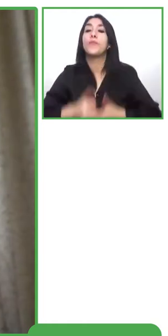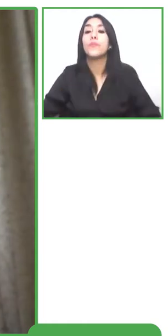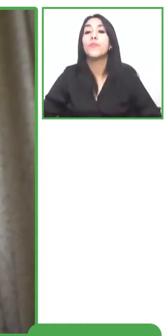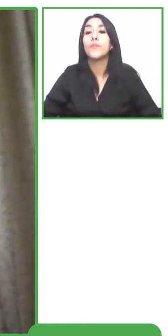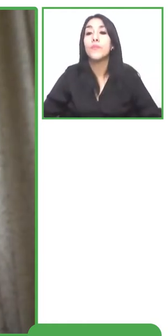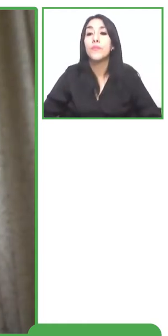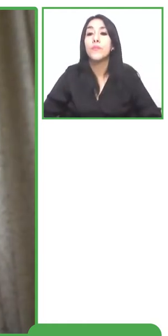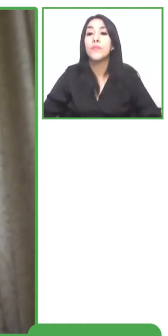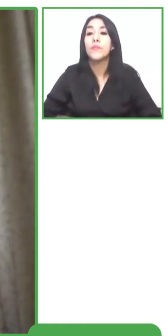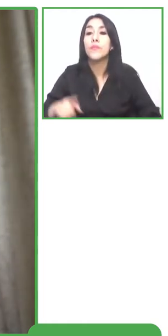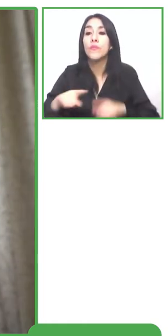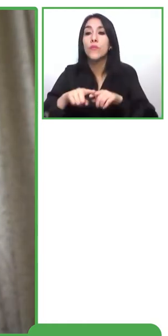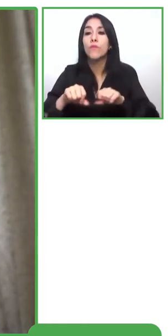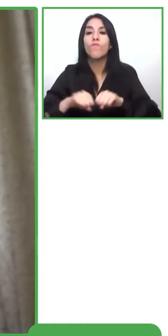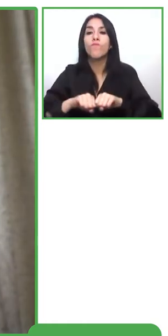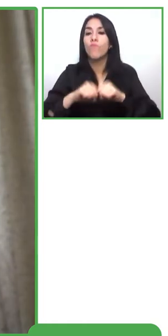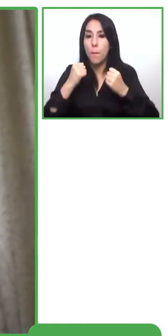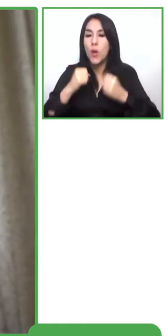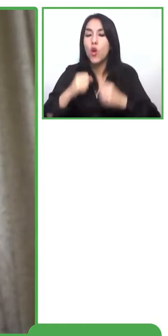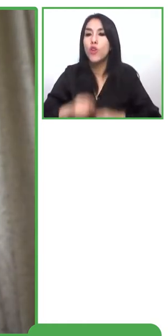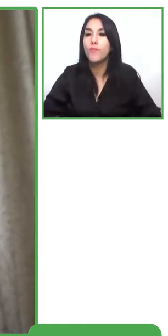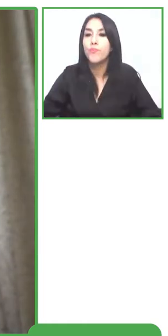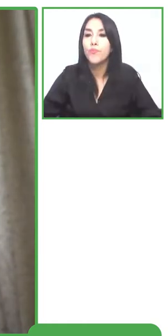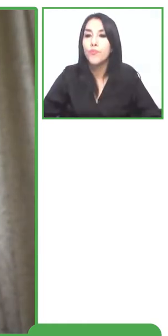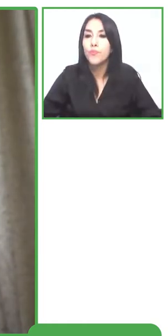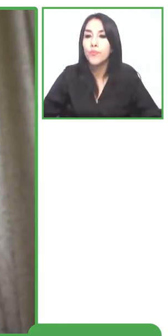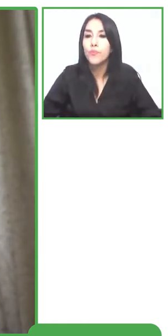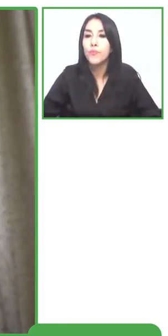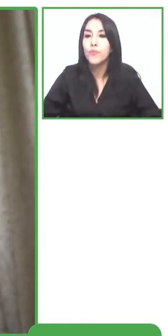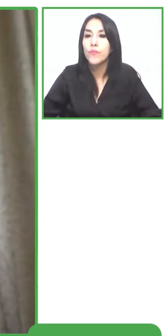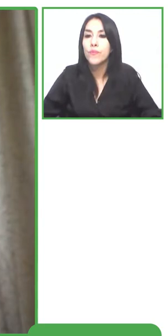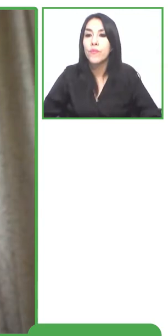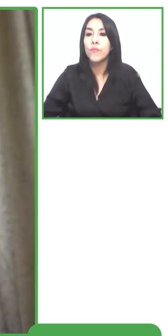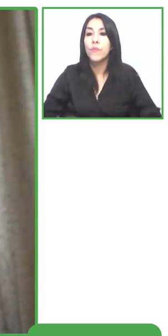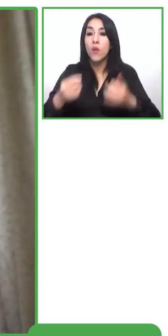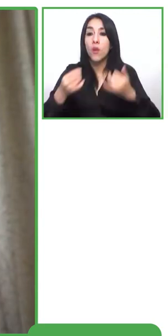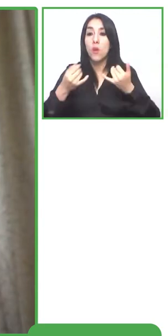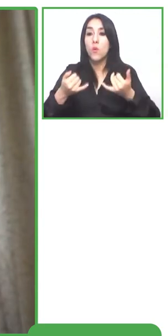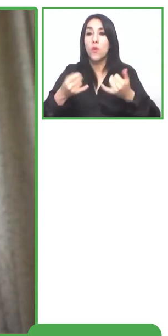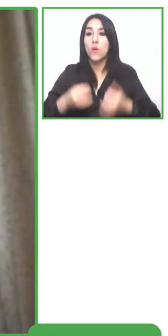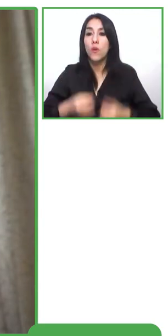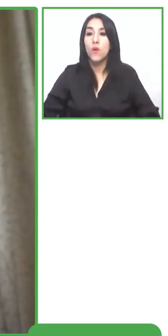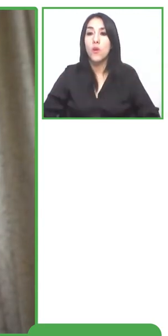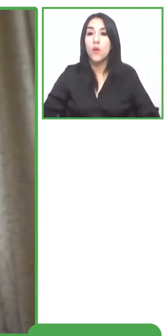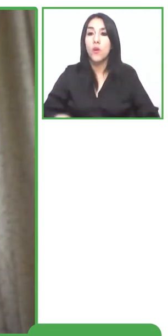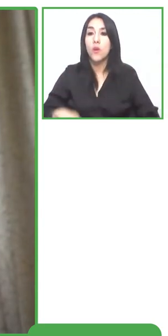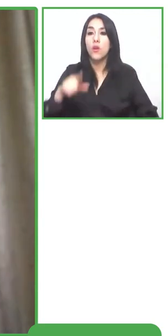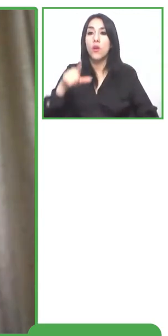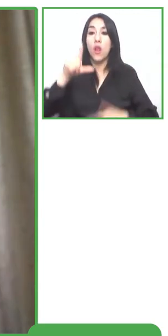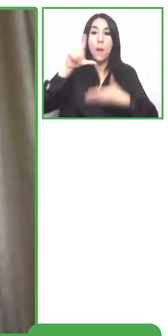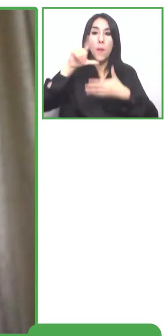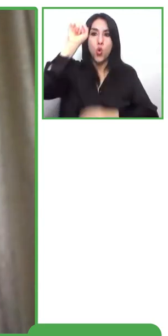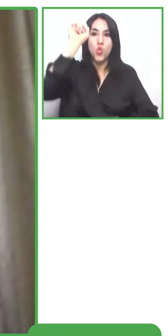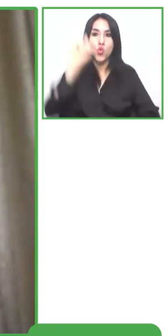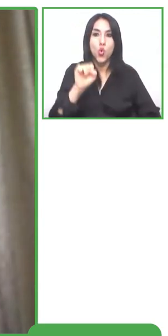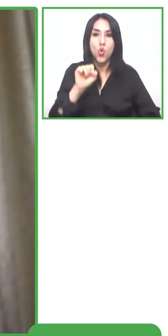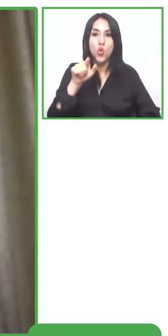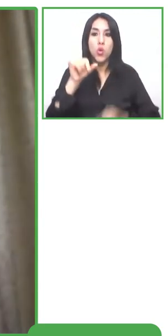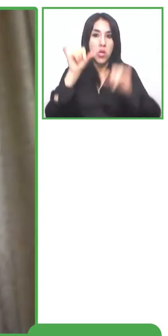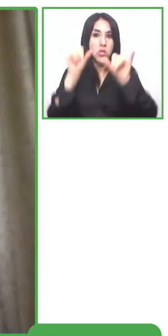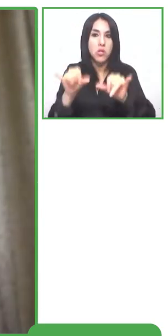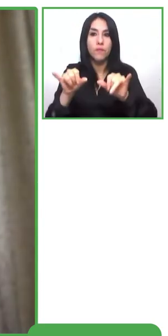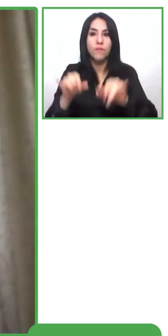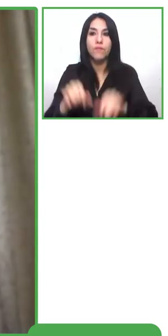break or to change the stigmas, the paradigms that are very rooted in Latin America, very